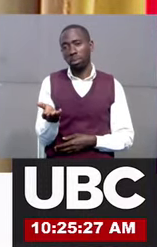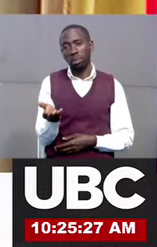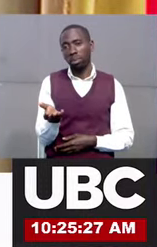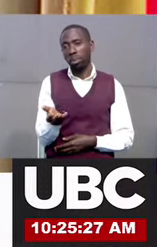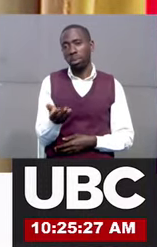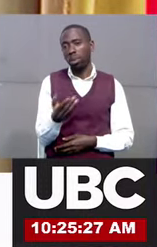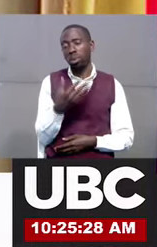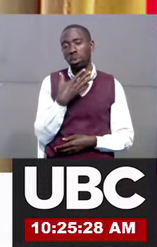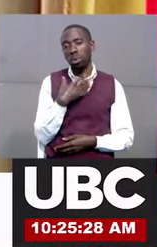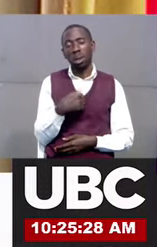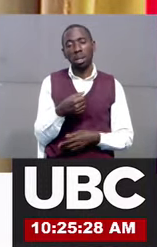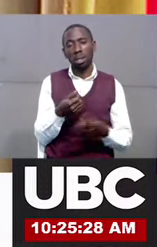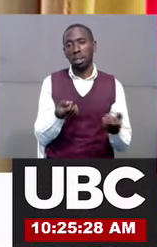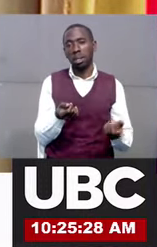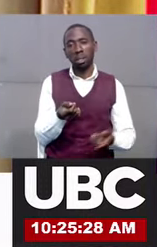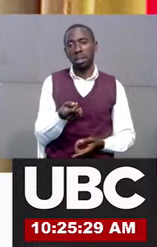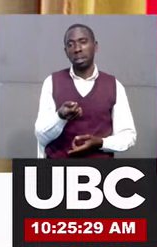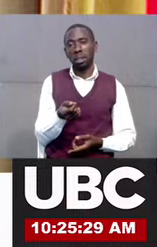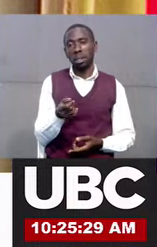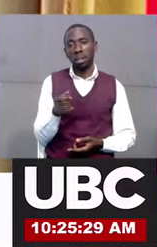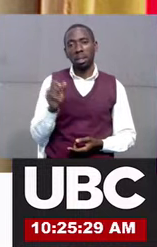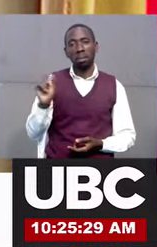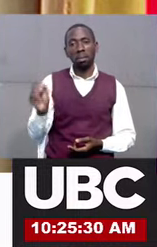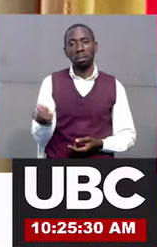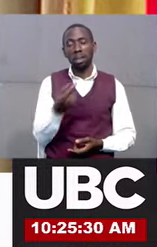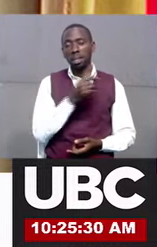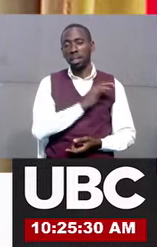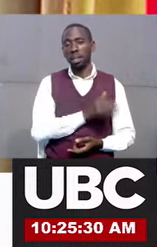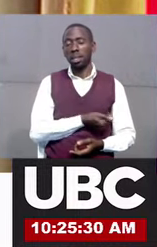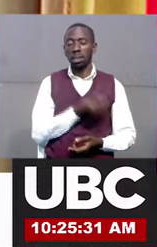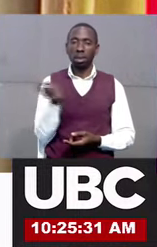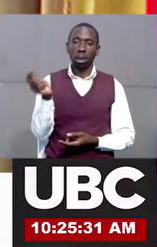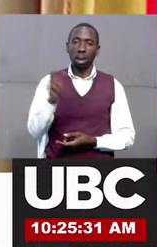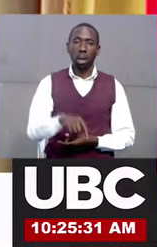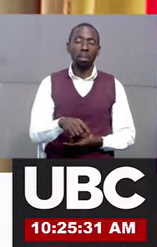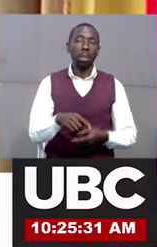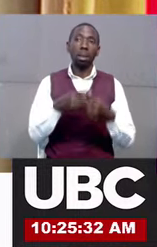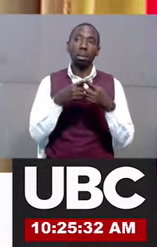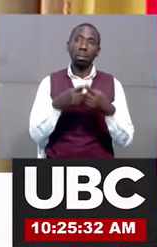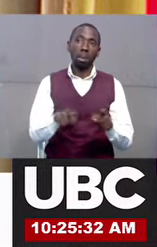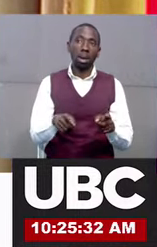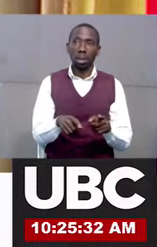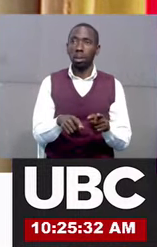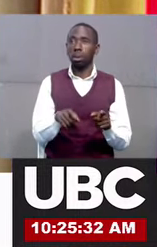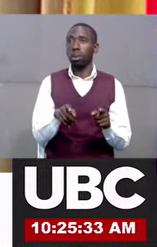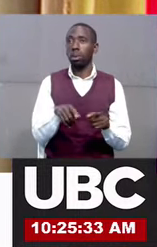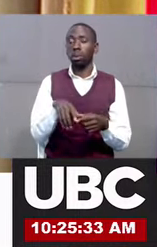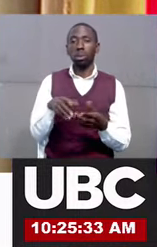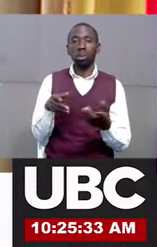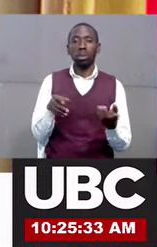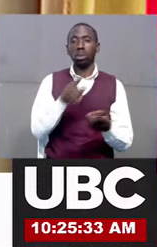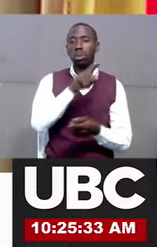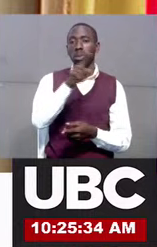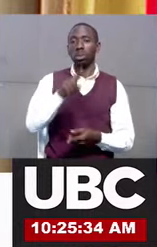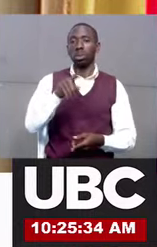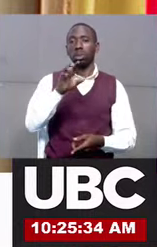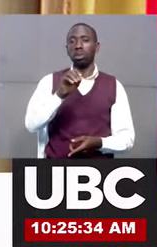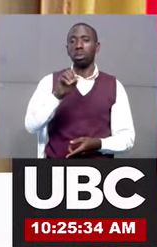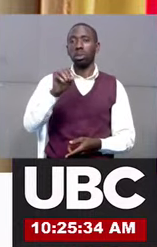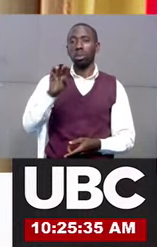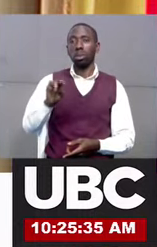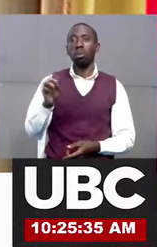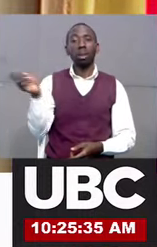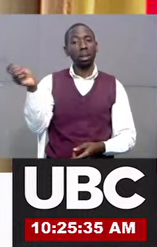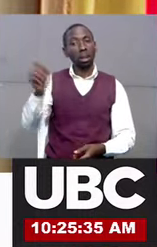to have the first lady, it doesn't cost much, but she's even on Zoom. You can come and